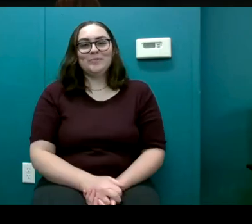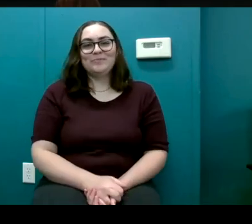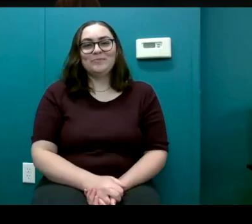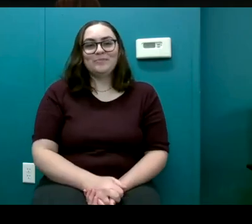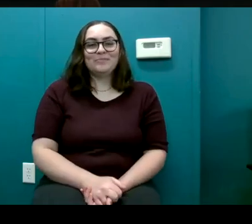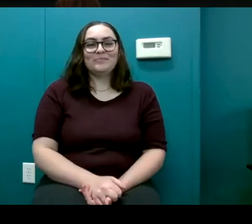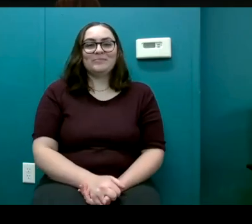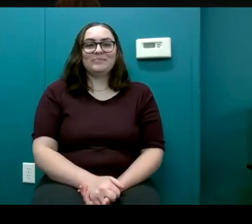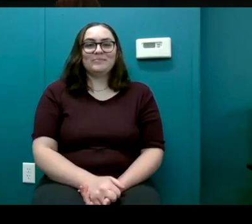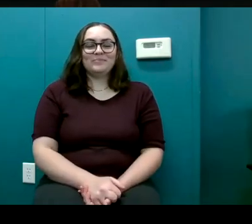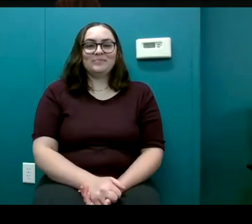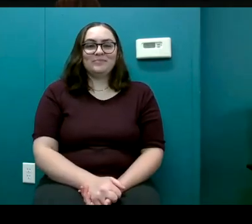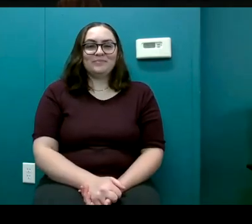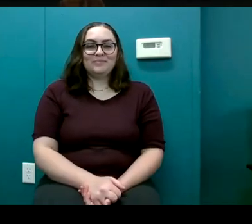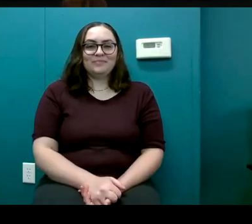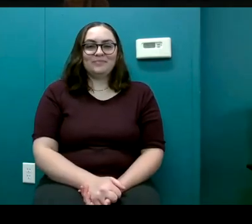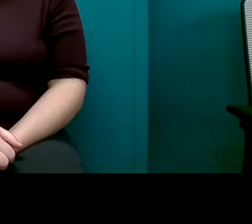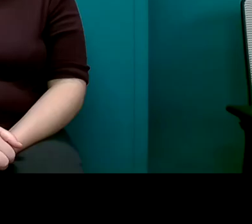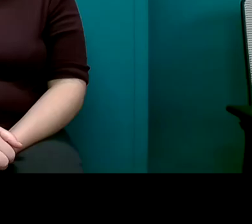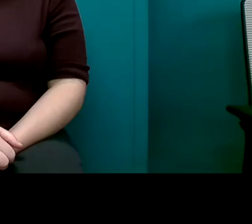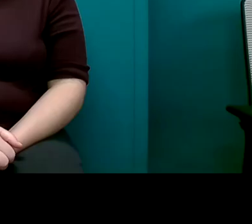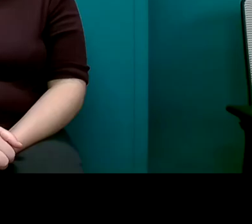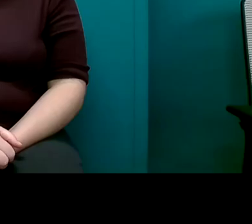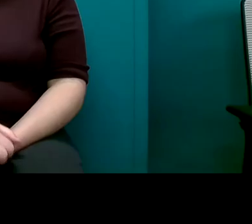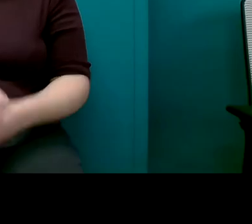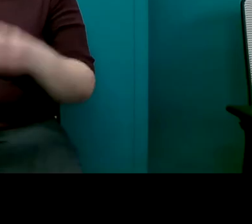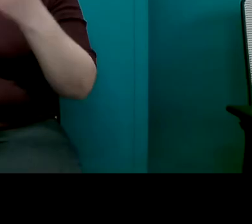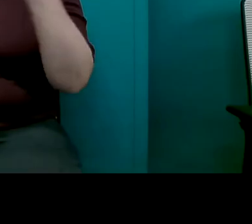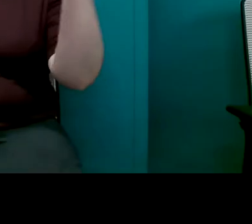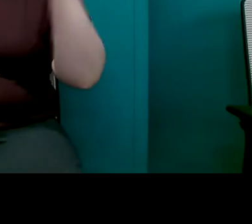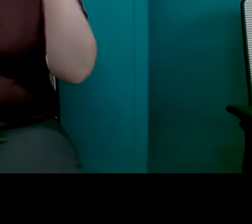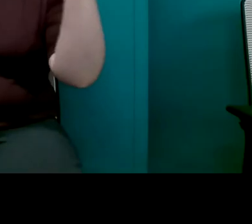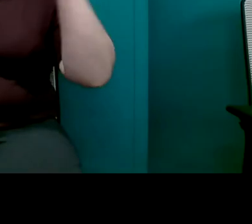Great, yeah.